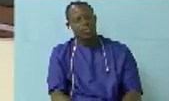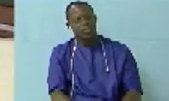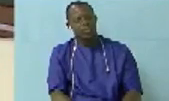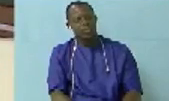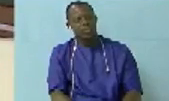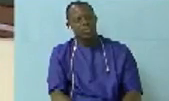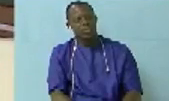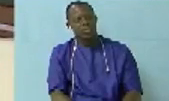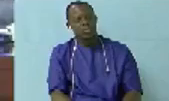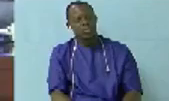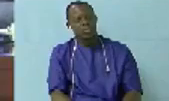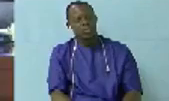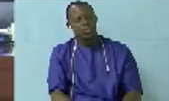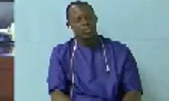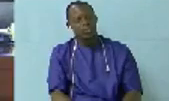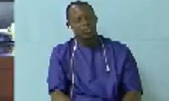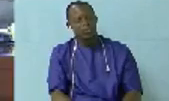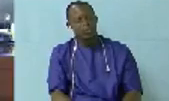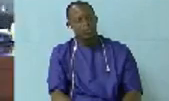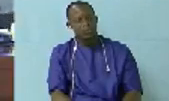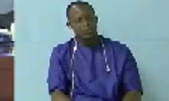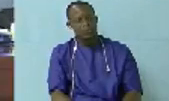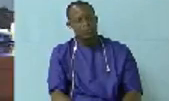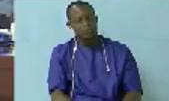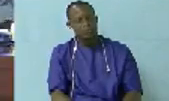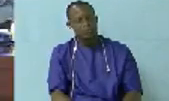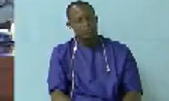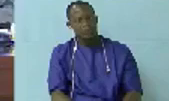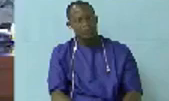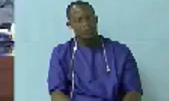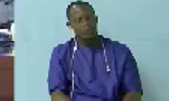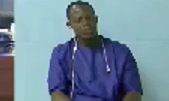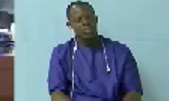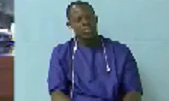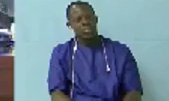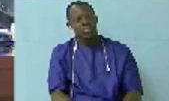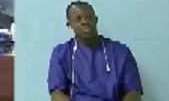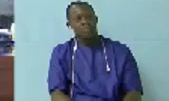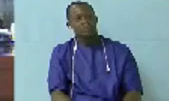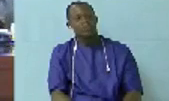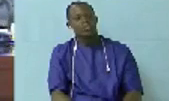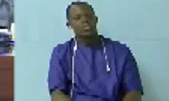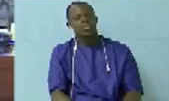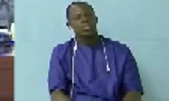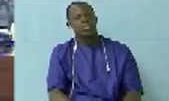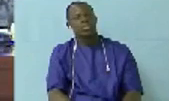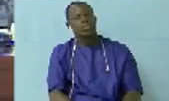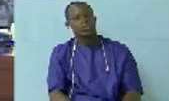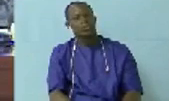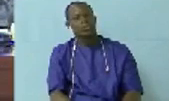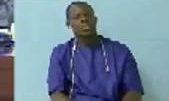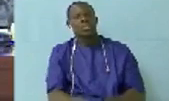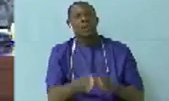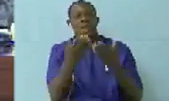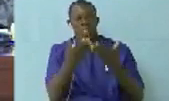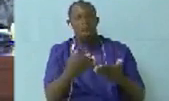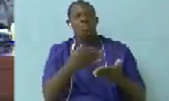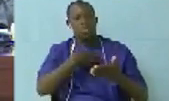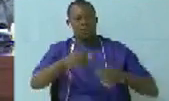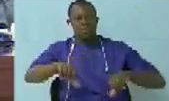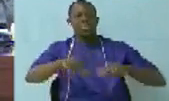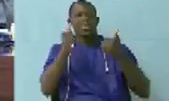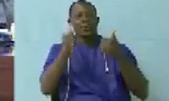Could we have that interpretation, please? All right. So we may start, General.